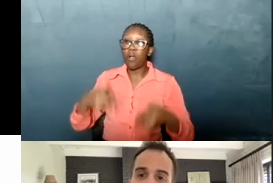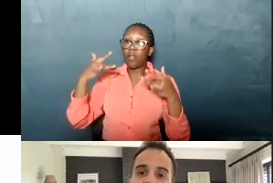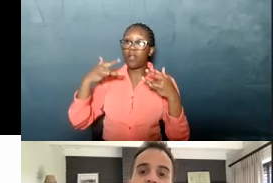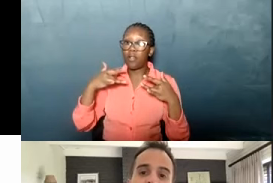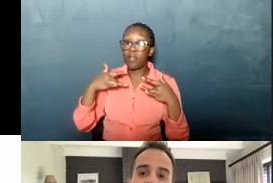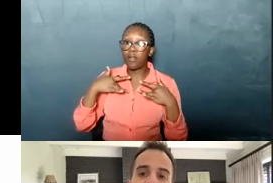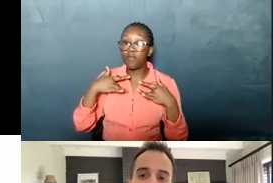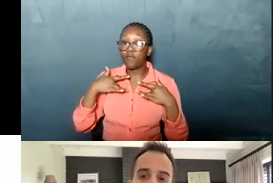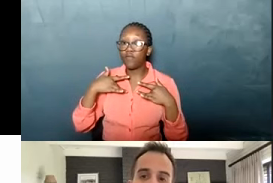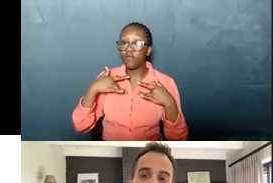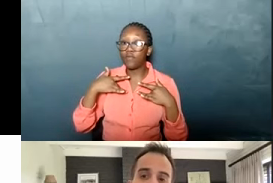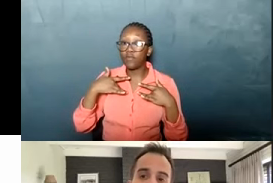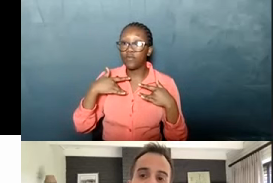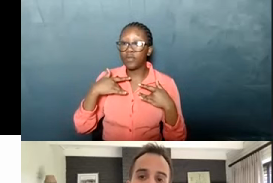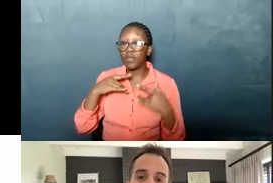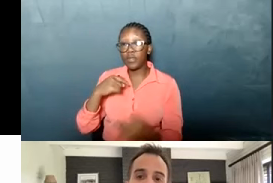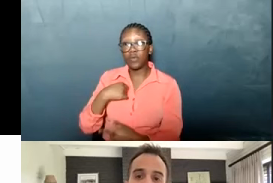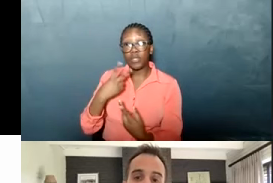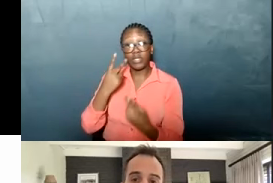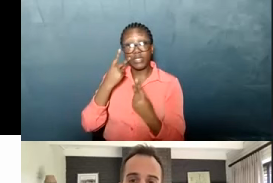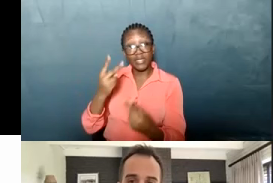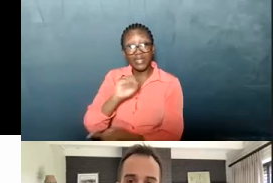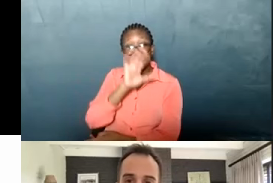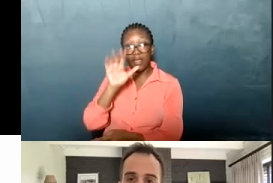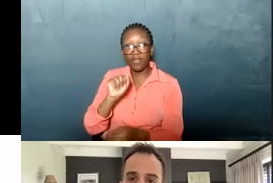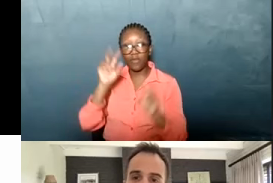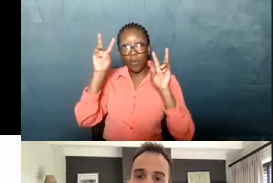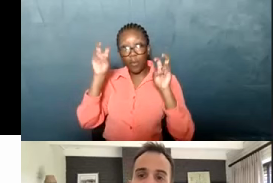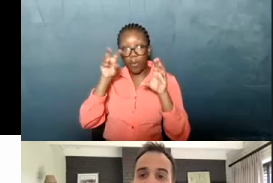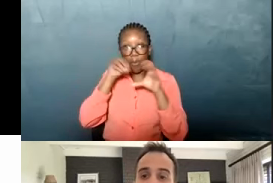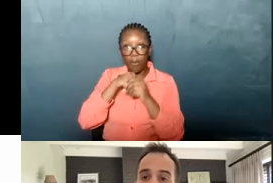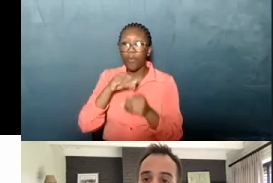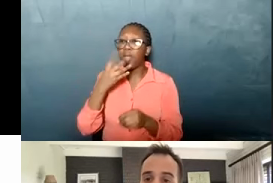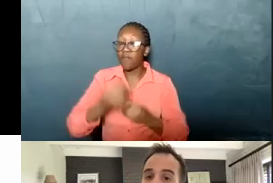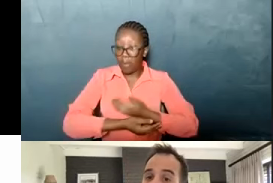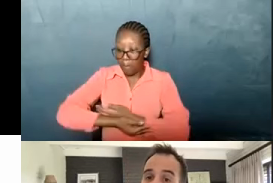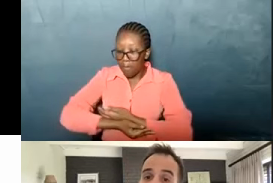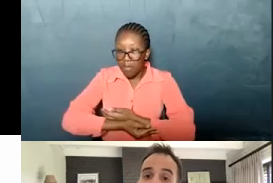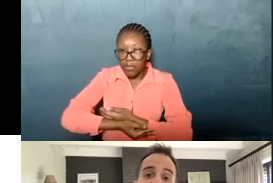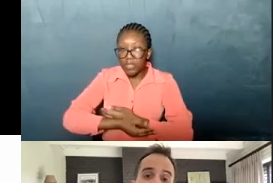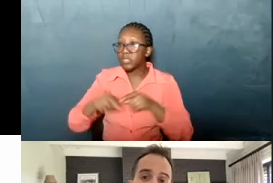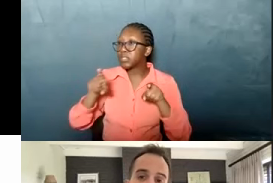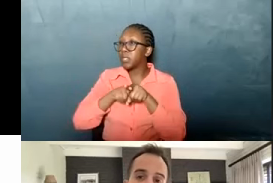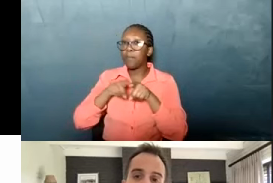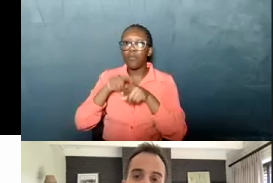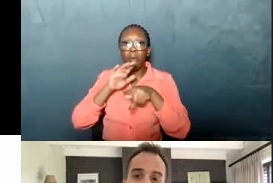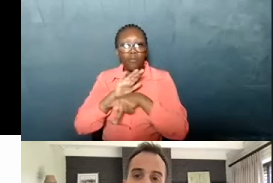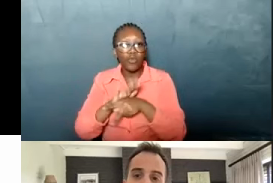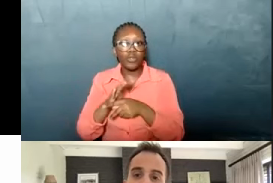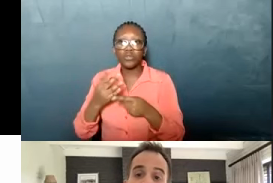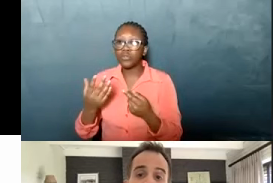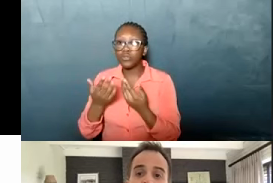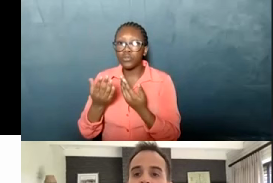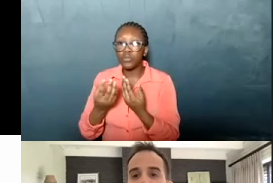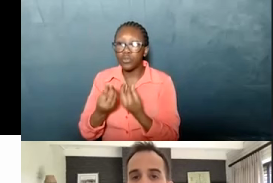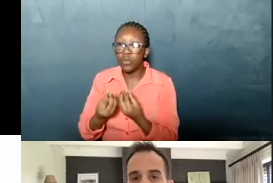Considering the South African context, if we just think of newborns and infants and preschool and school-aged children,